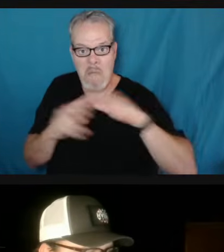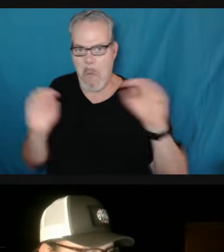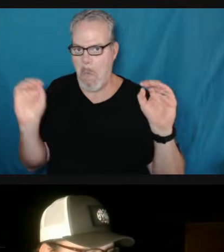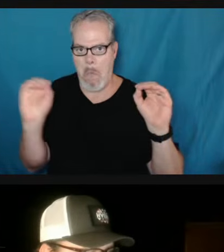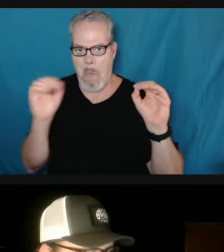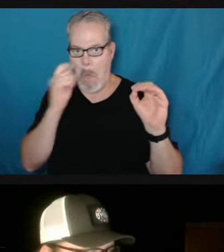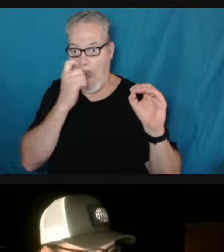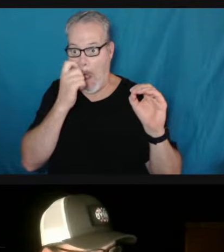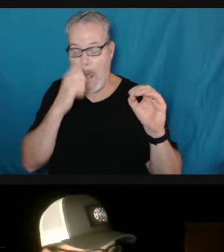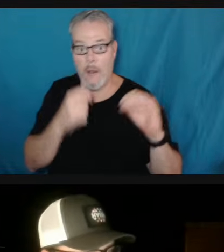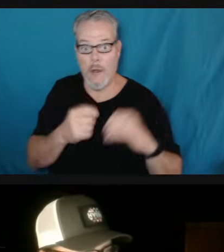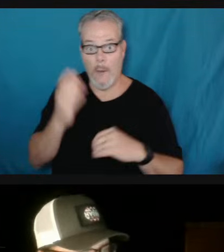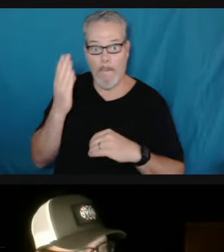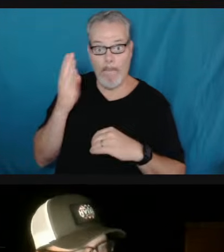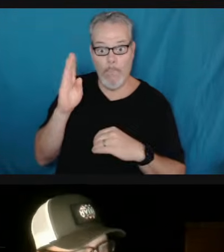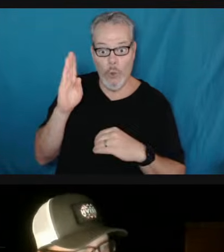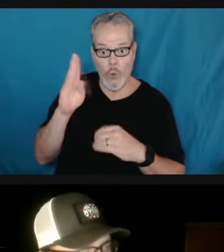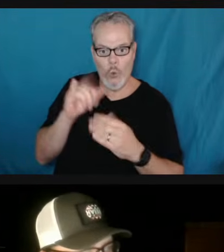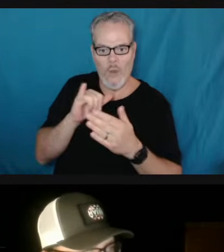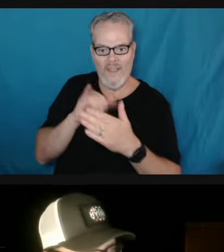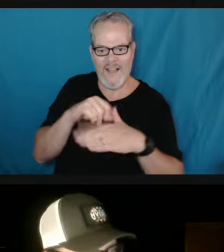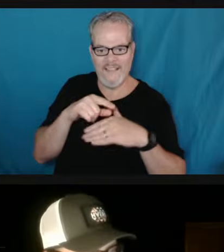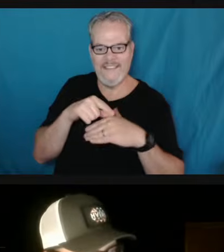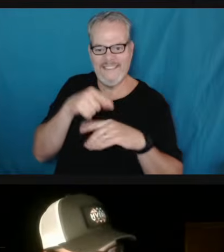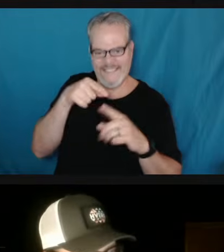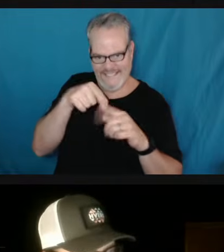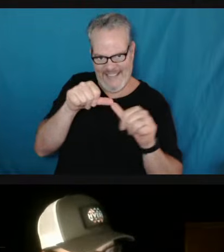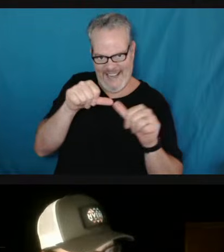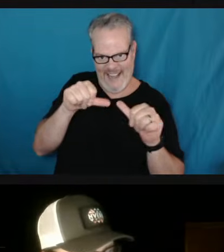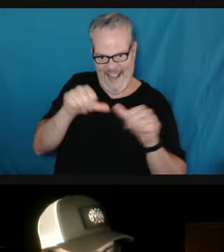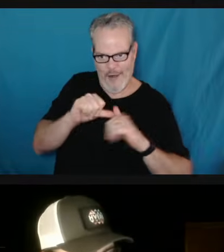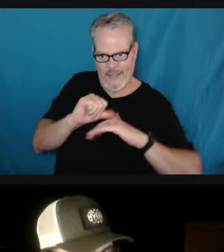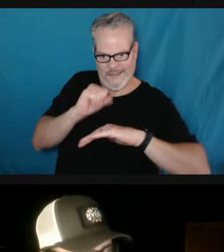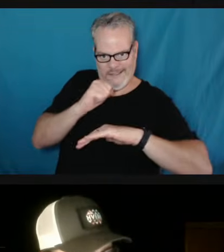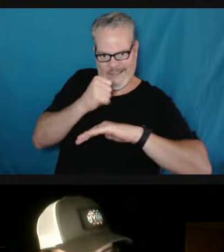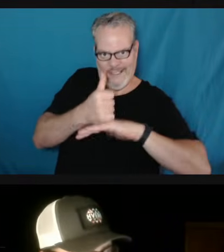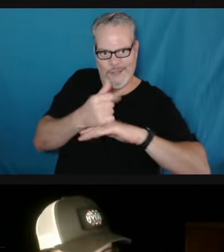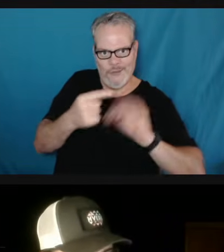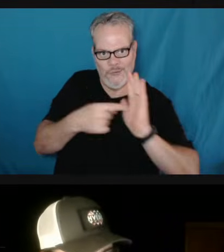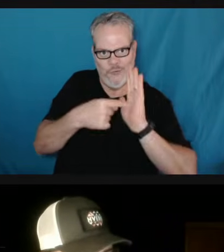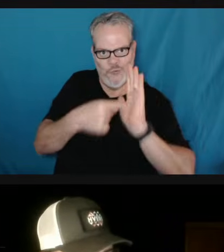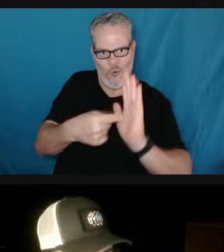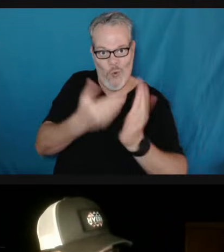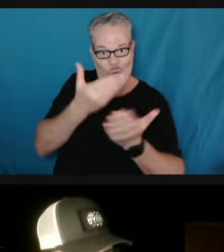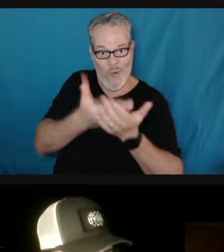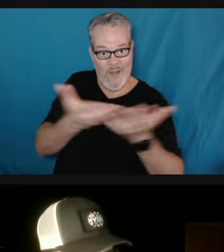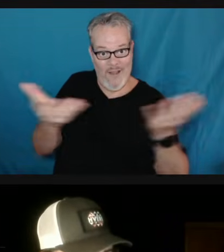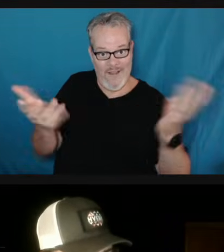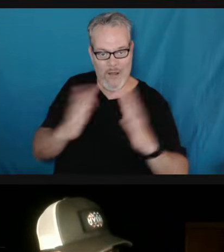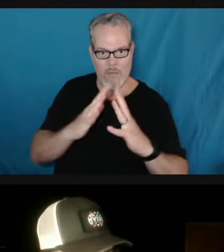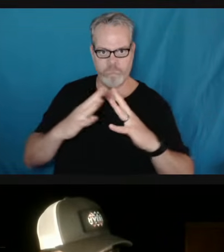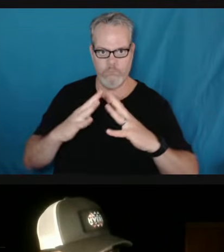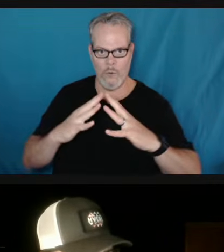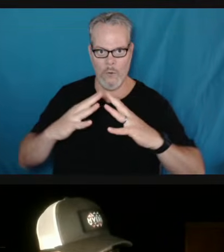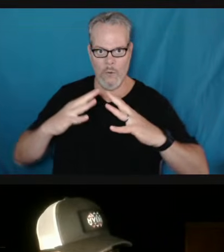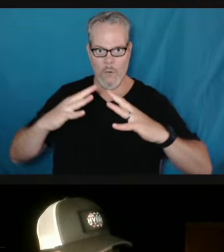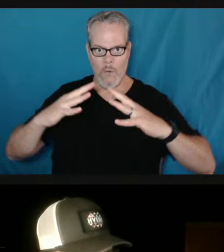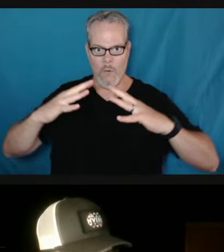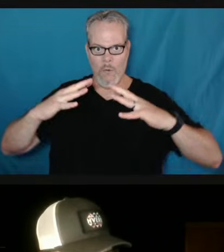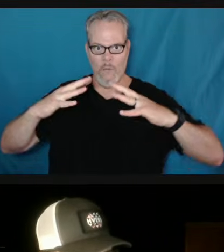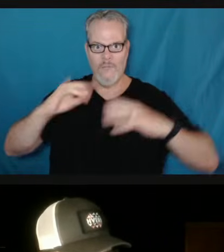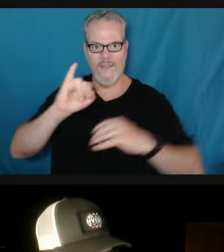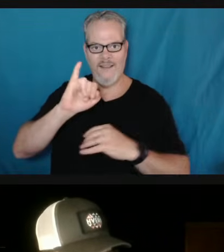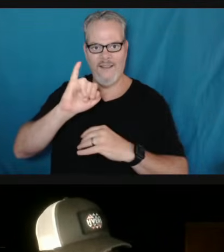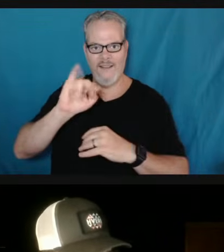the summit station showing the overall general inflation over the last week, with this 1 day from Monday to Tuesday